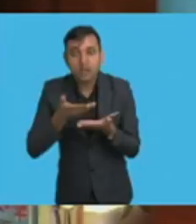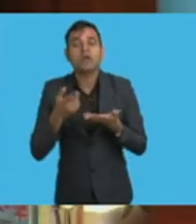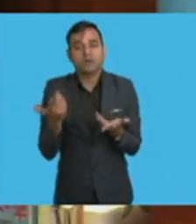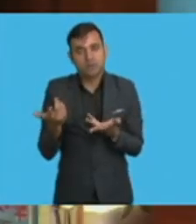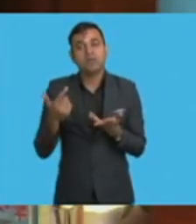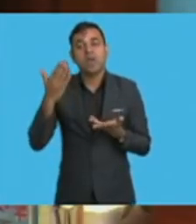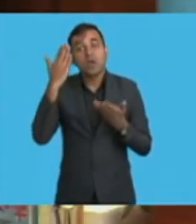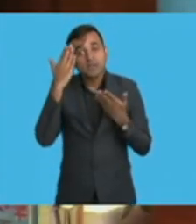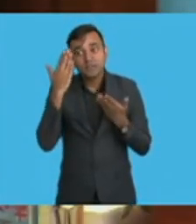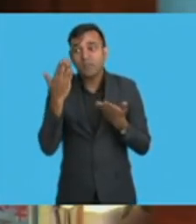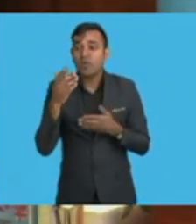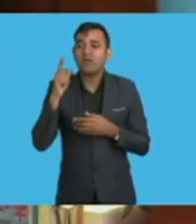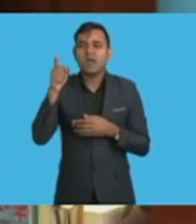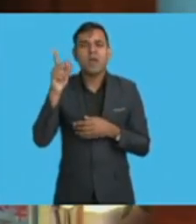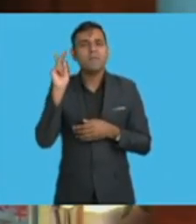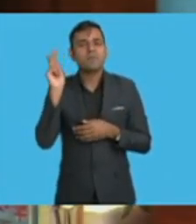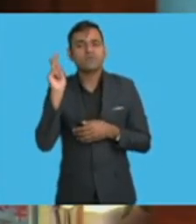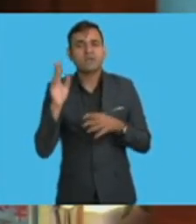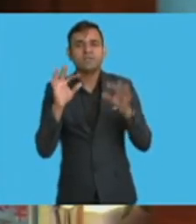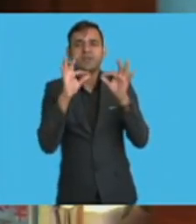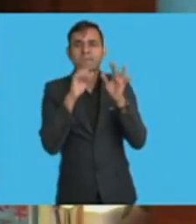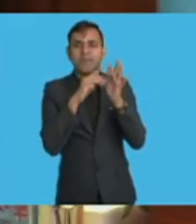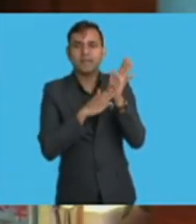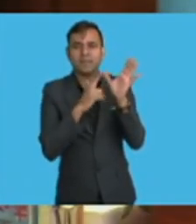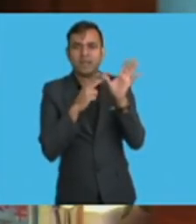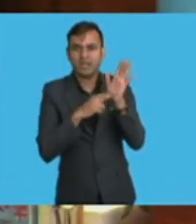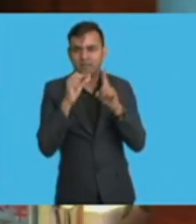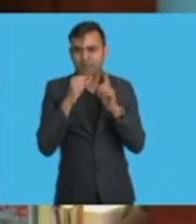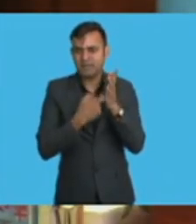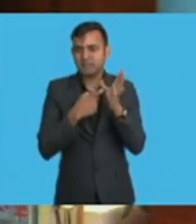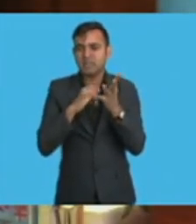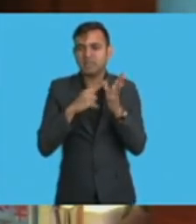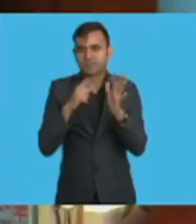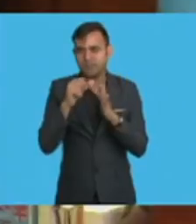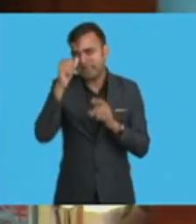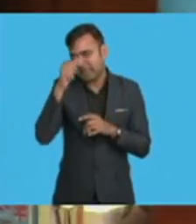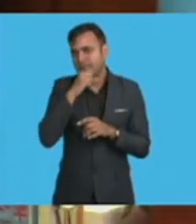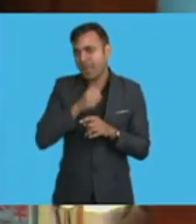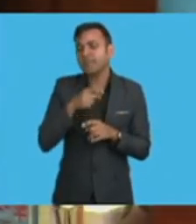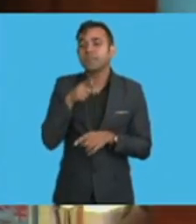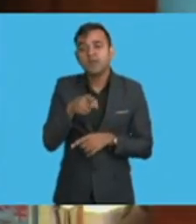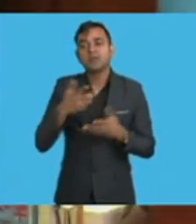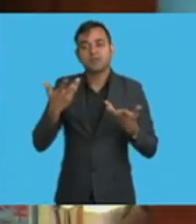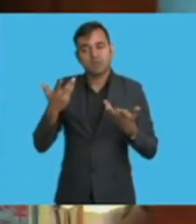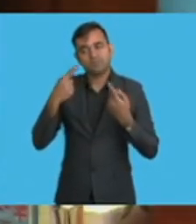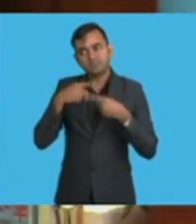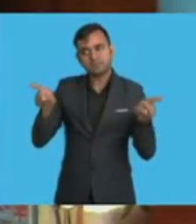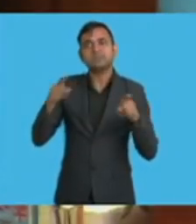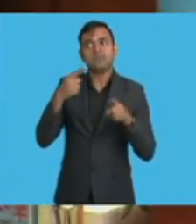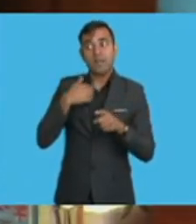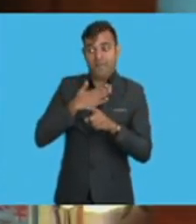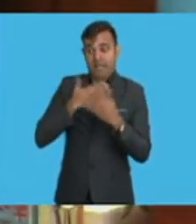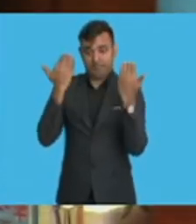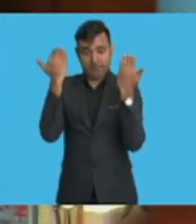Business Committee have been usurped. I wish to inform honourable members that in my capacity as Speaker of the Parliament, I am guided by the provisions